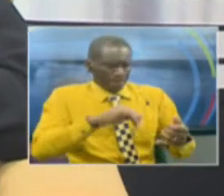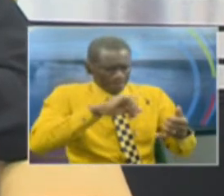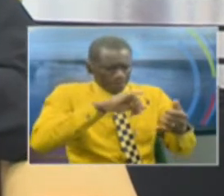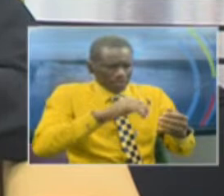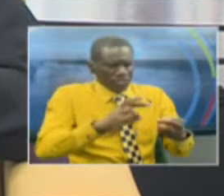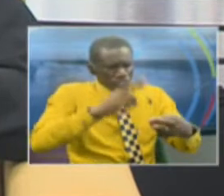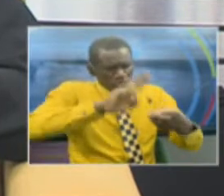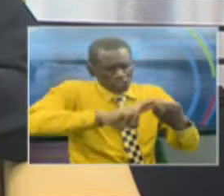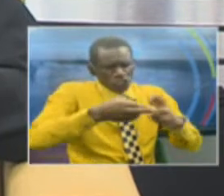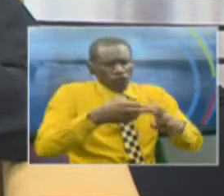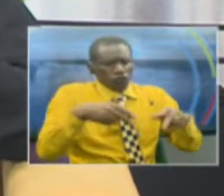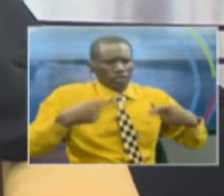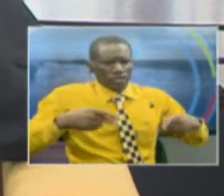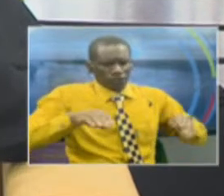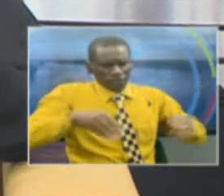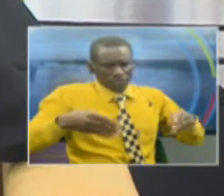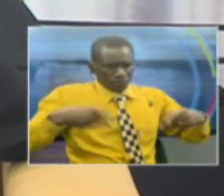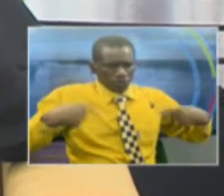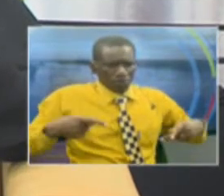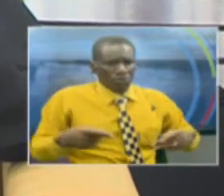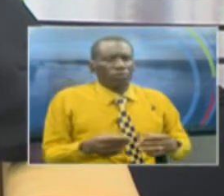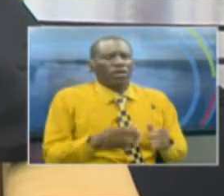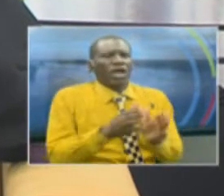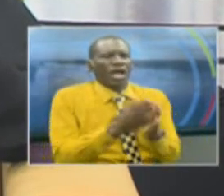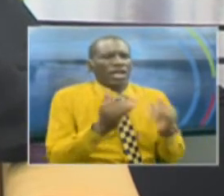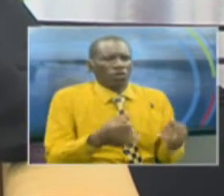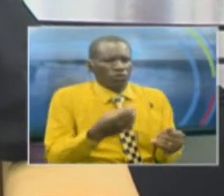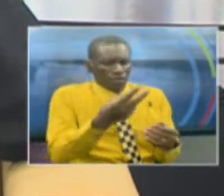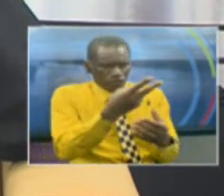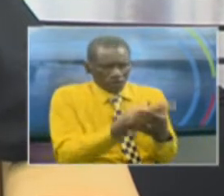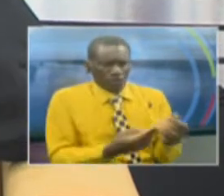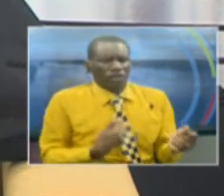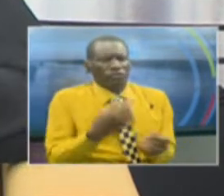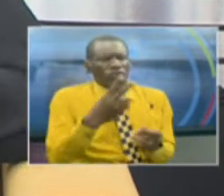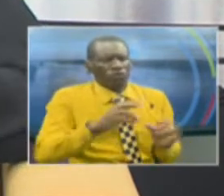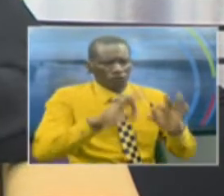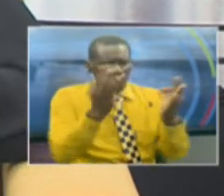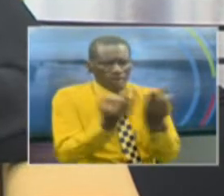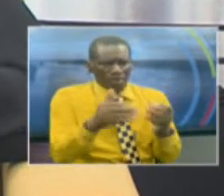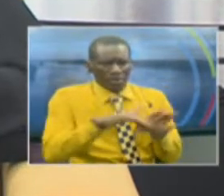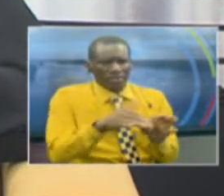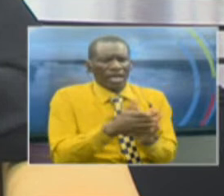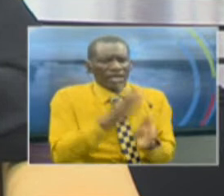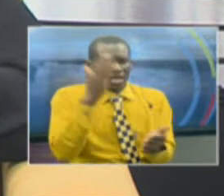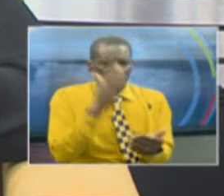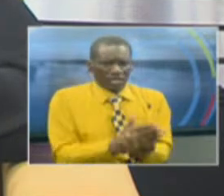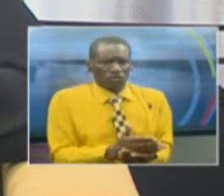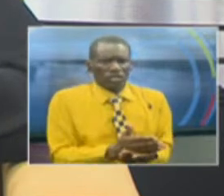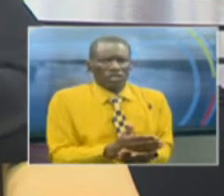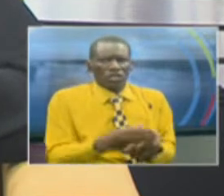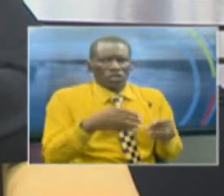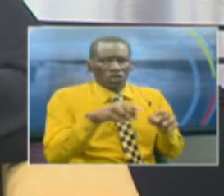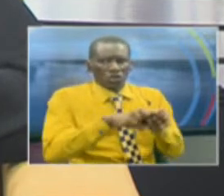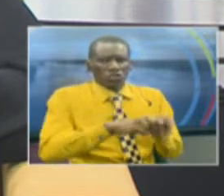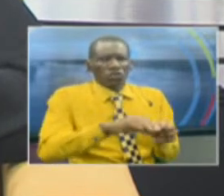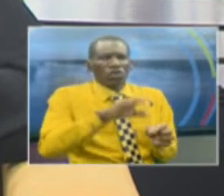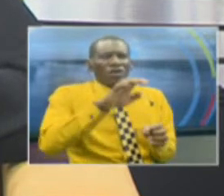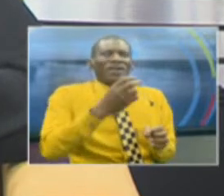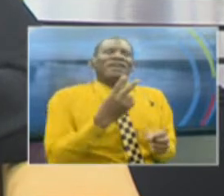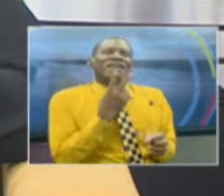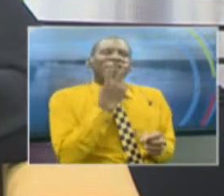with disability. You've heard from the couples, we have two of them, and of course actually even Elvis, who